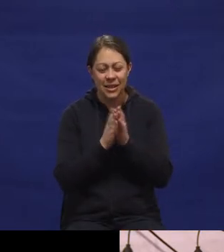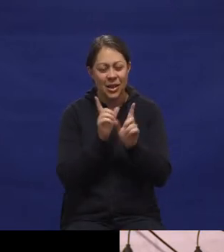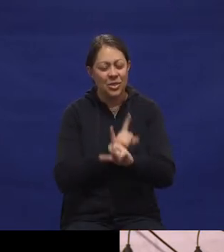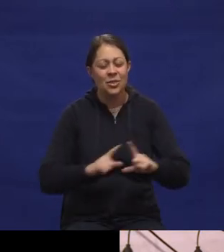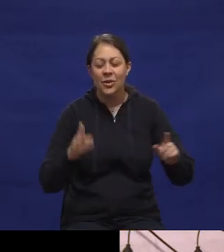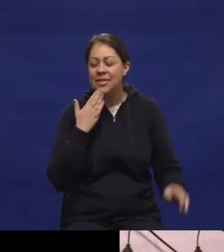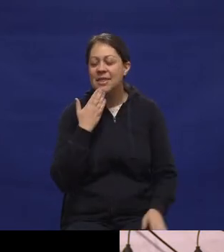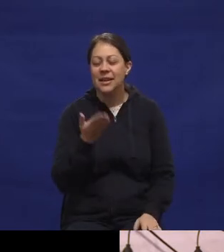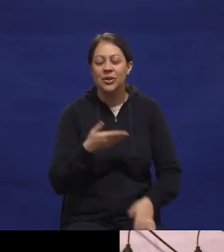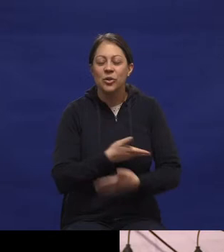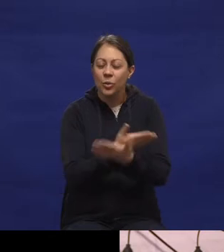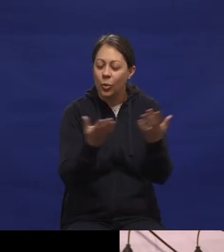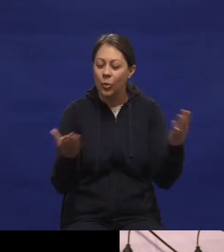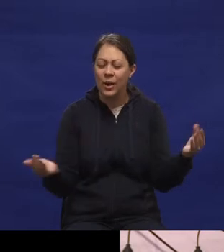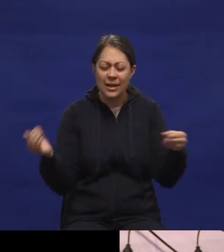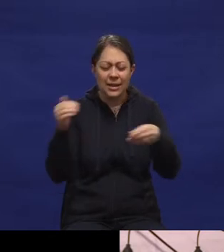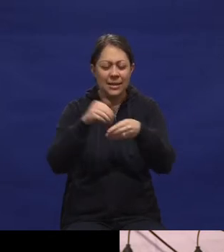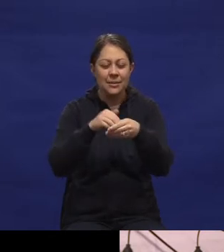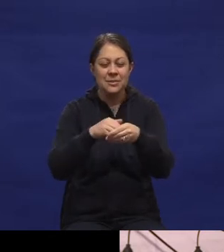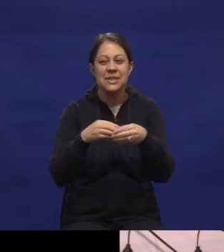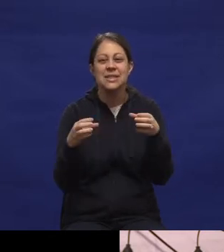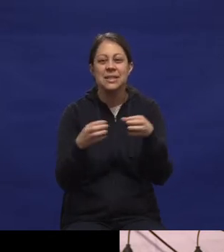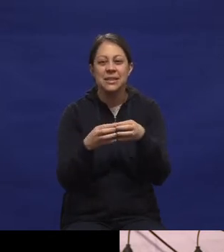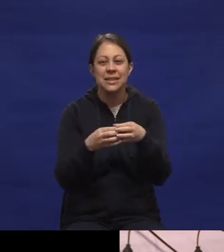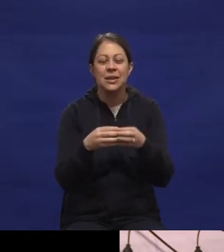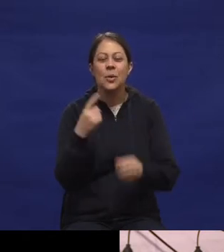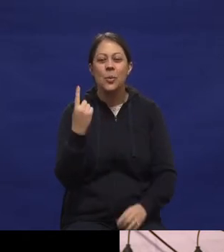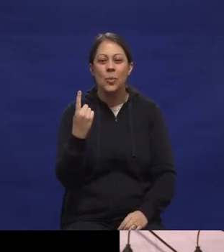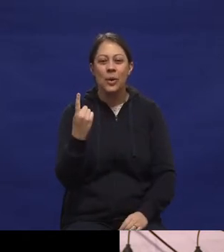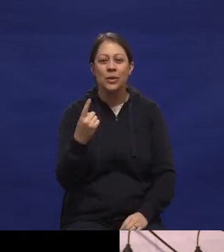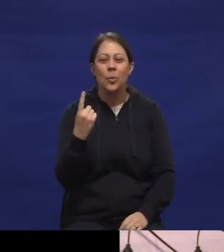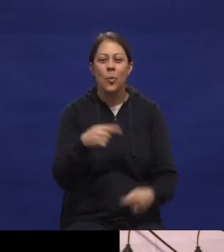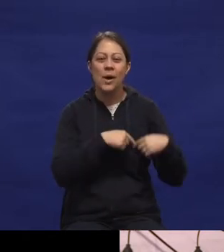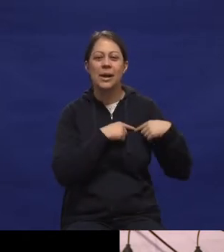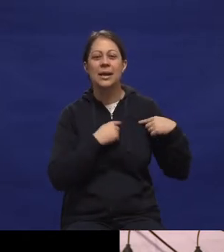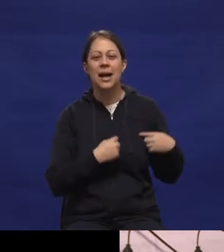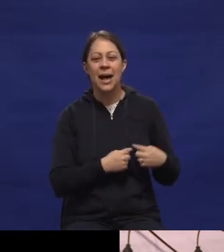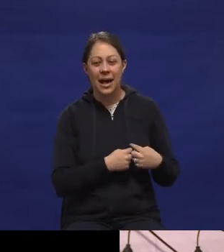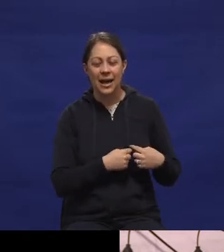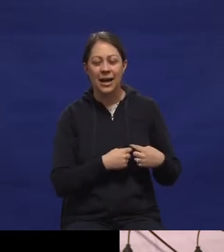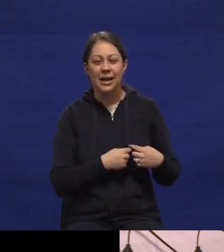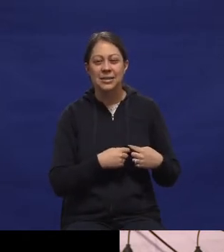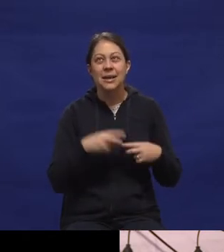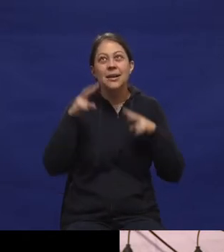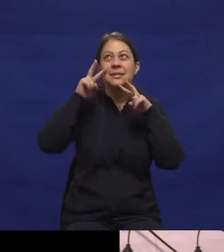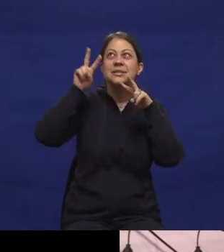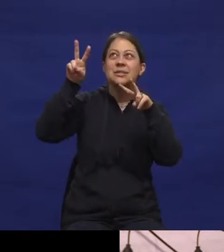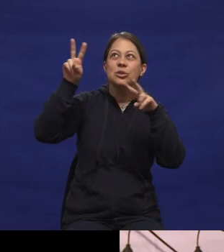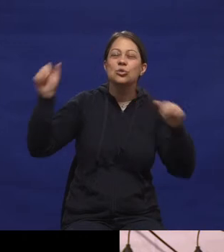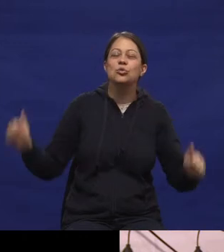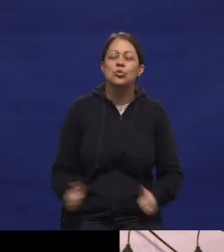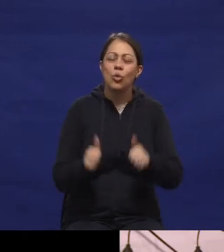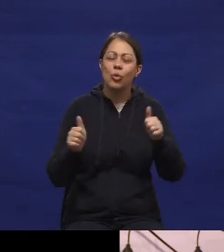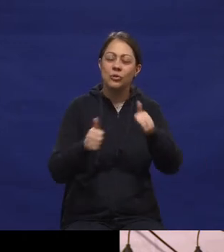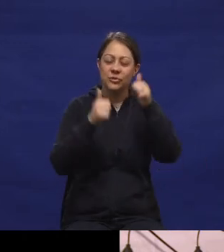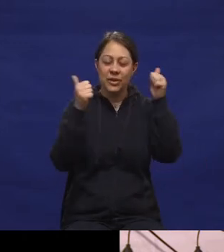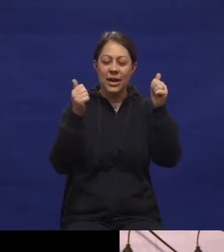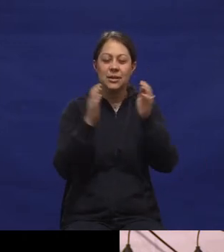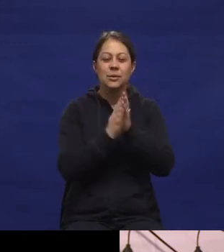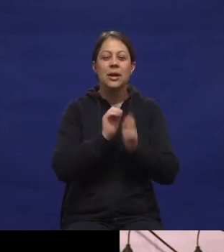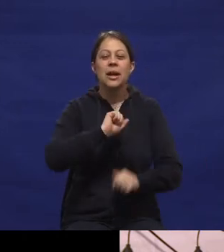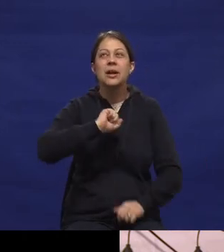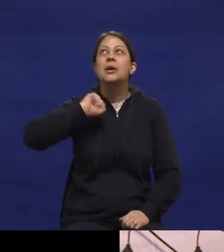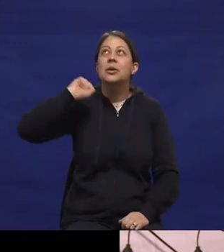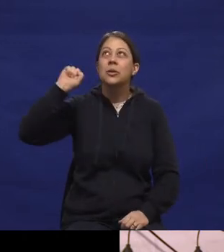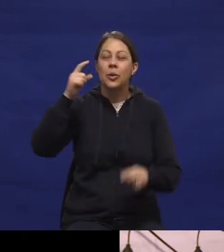you that we could join together as one at this one time with one heart to see you glorified. And I pray that your presence would be with each